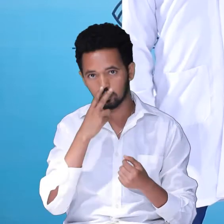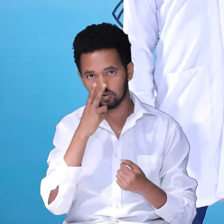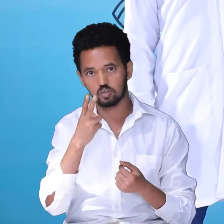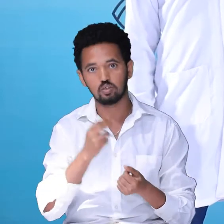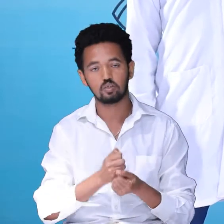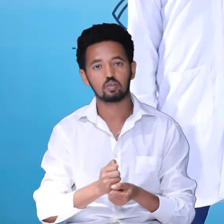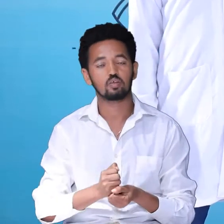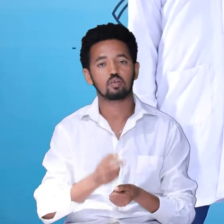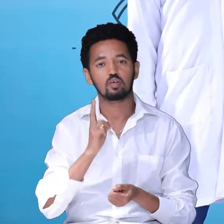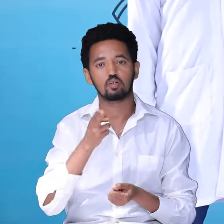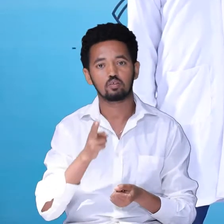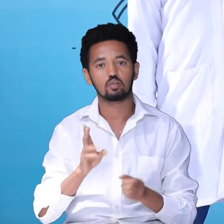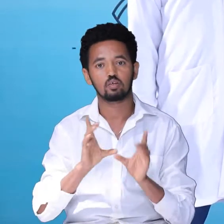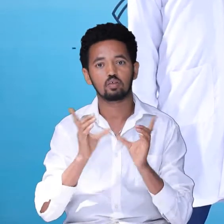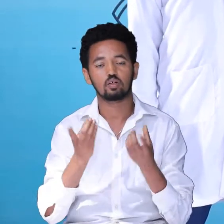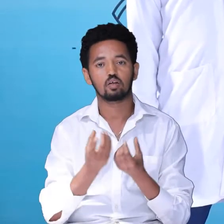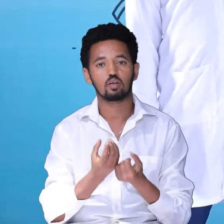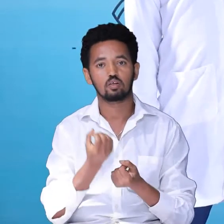History Grade 11